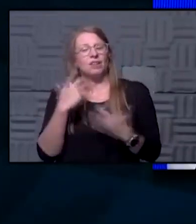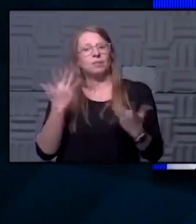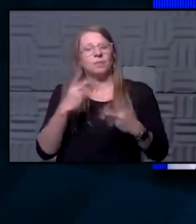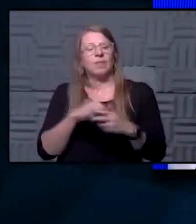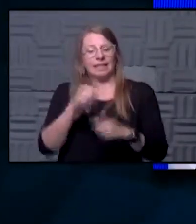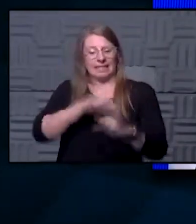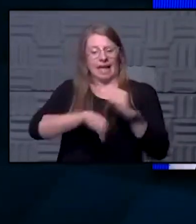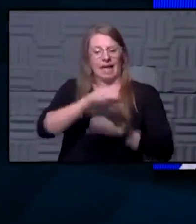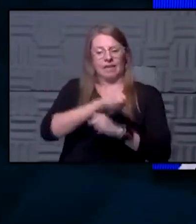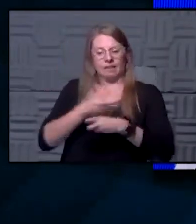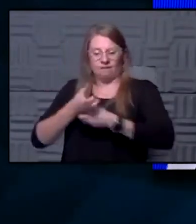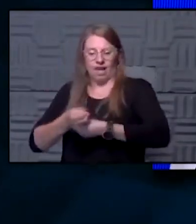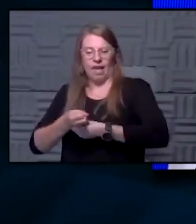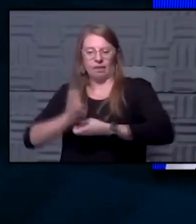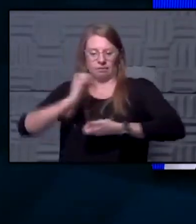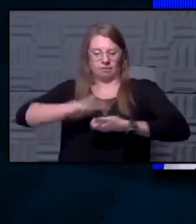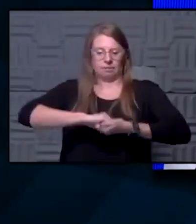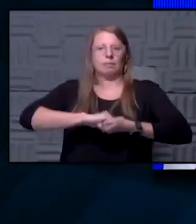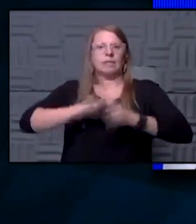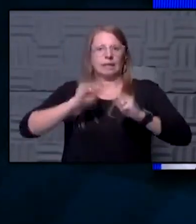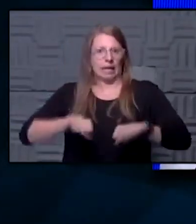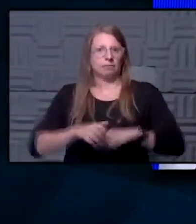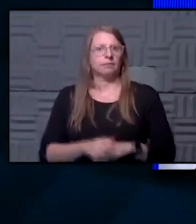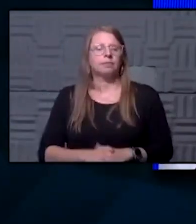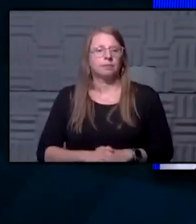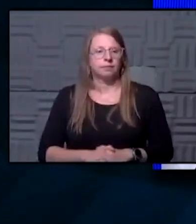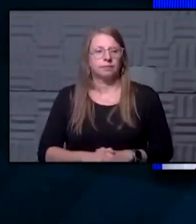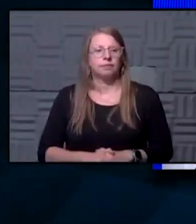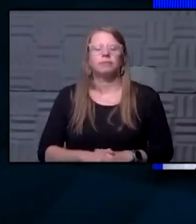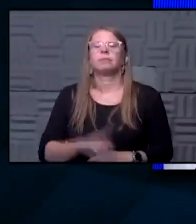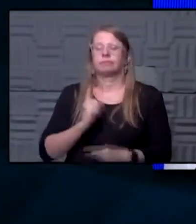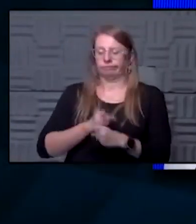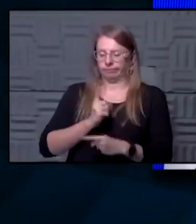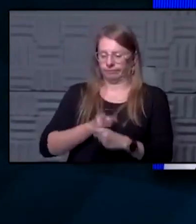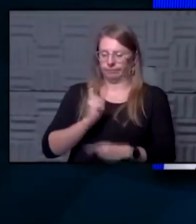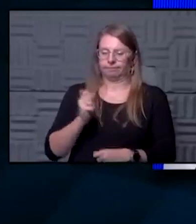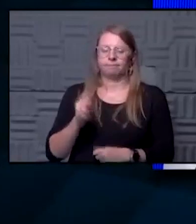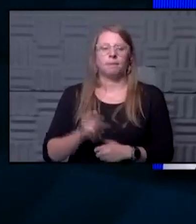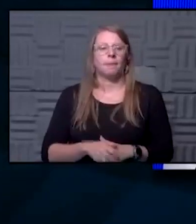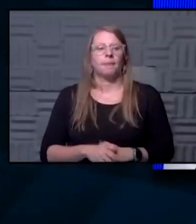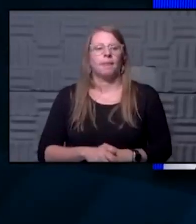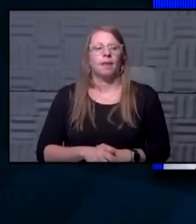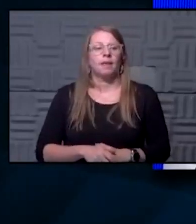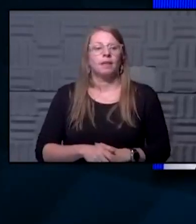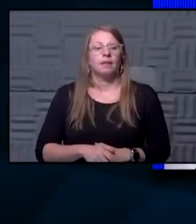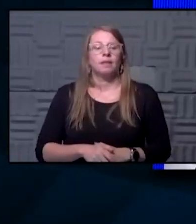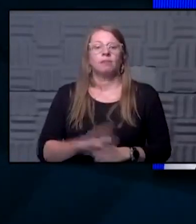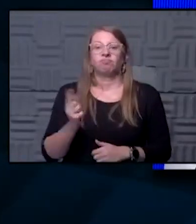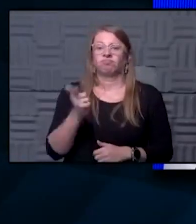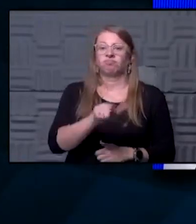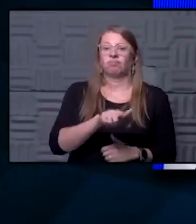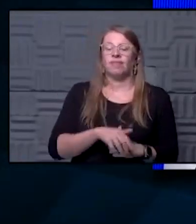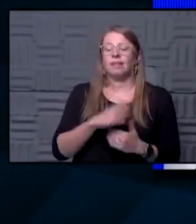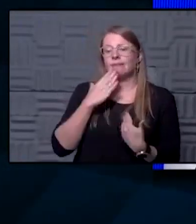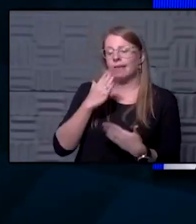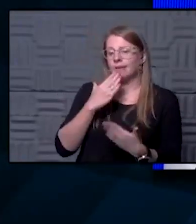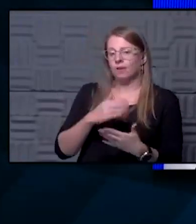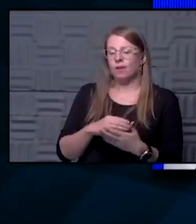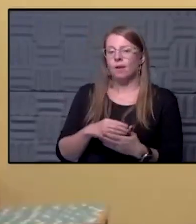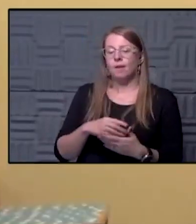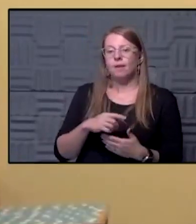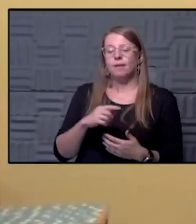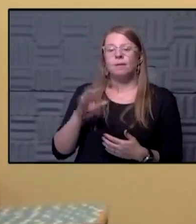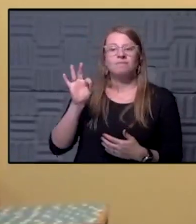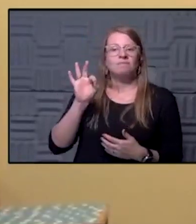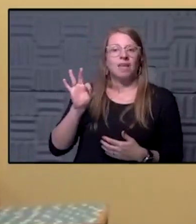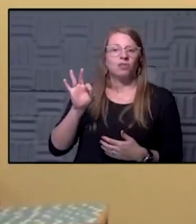that science and faith can walk together. Yeah, Absolutely. Dr. Corriveau. Final thoughts? Thank you, Pastor Brady.